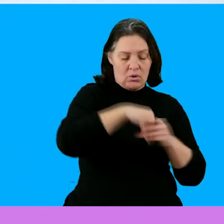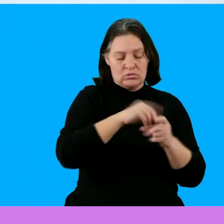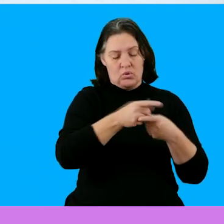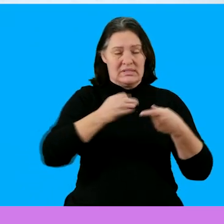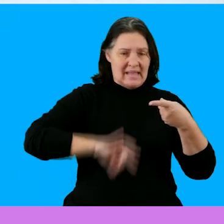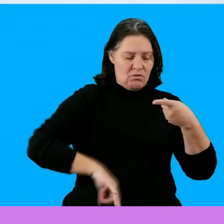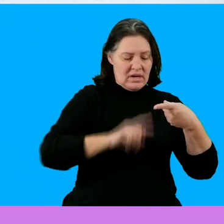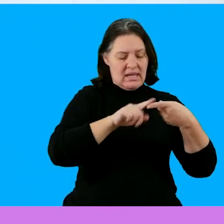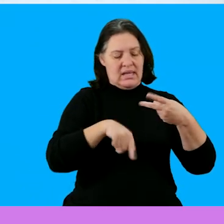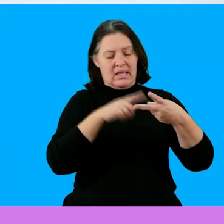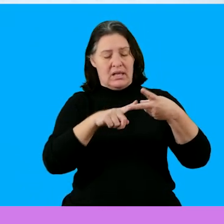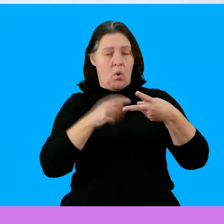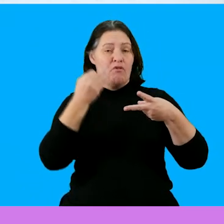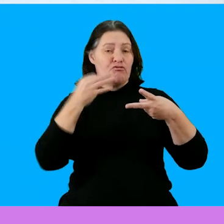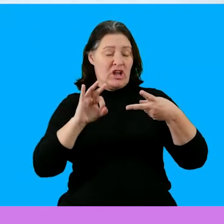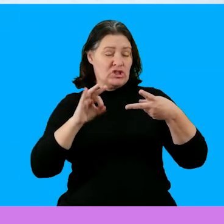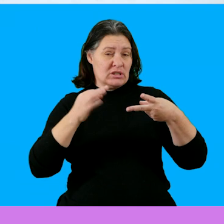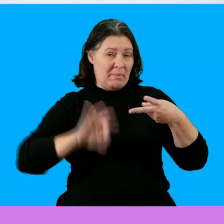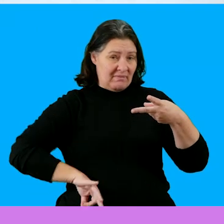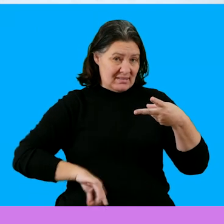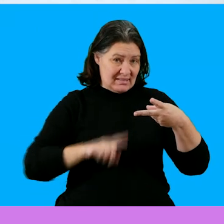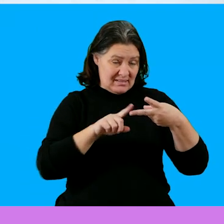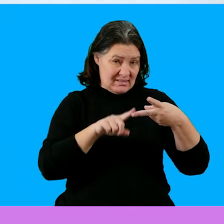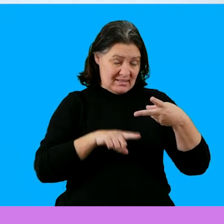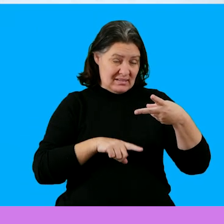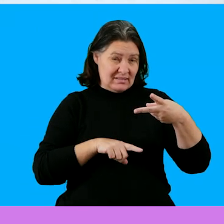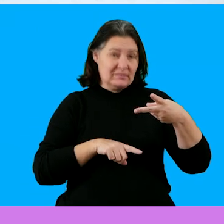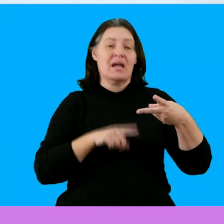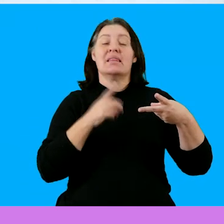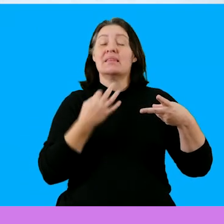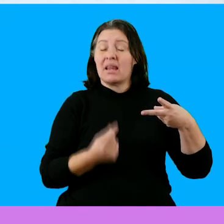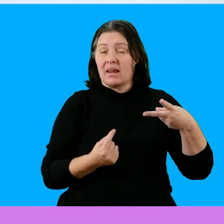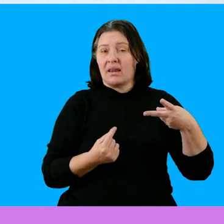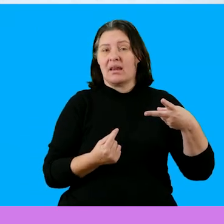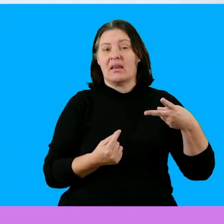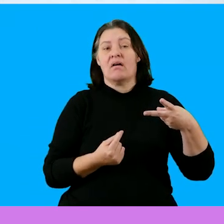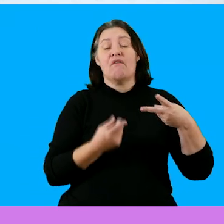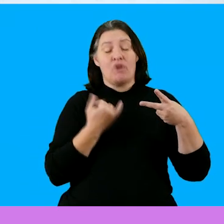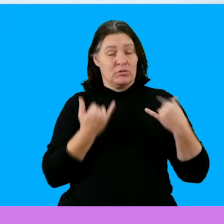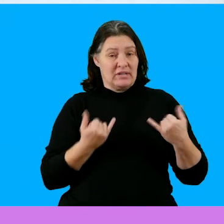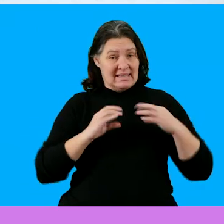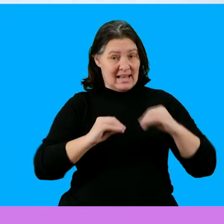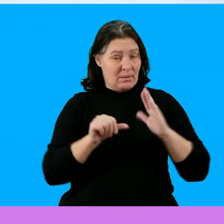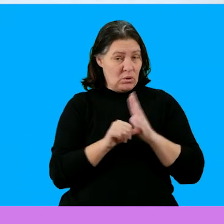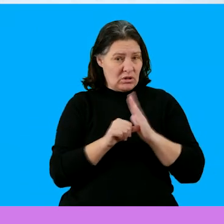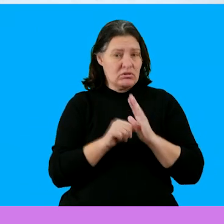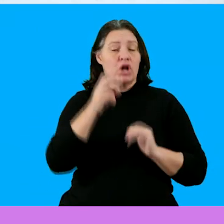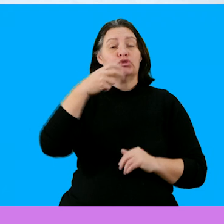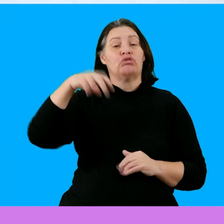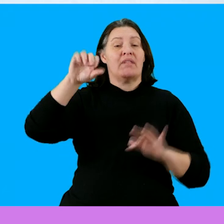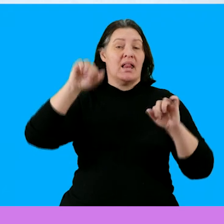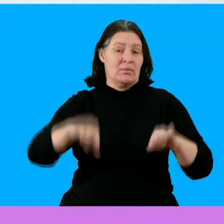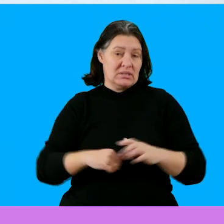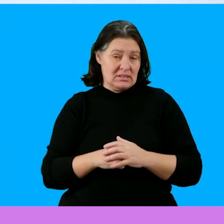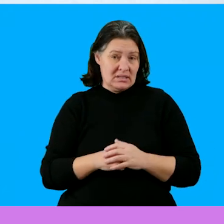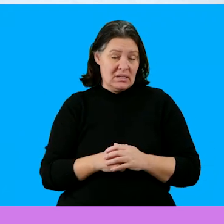includes your salary as well as your fringe benefit, okay? Then, very important, taken from today's lesson,